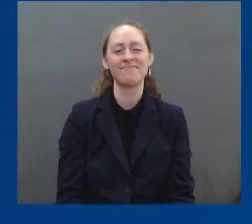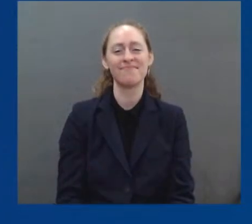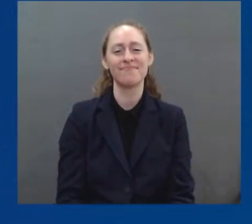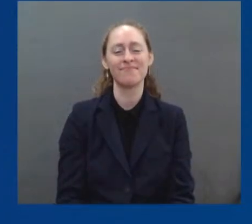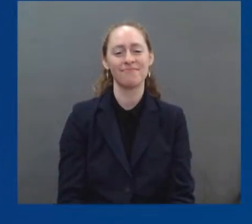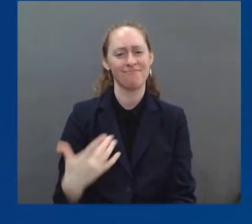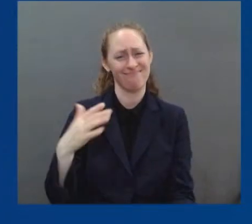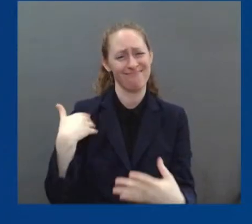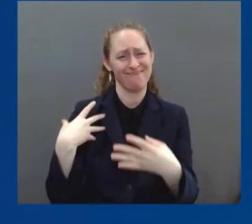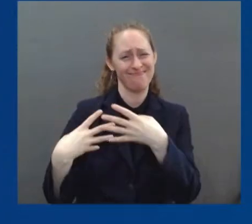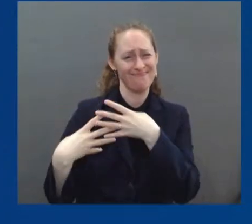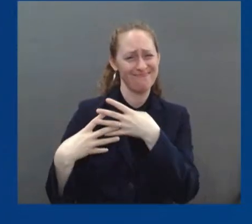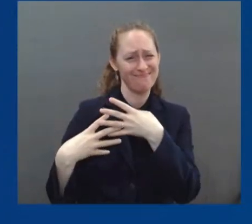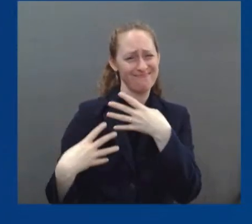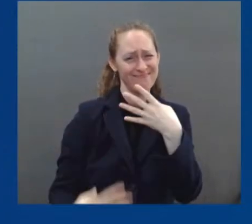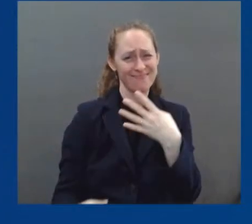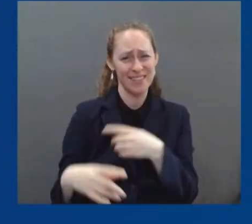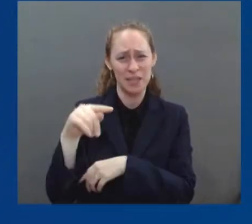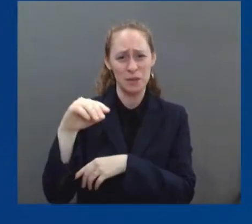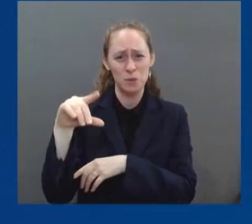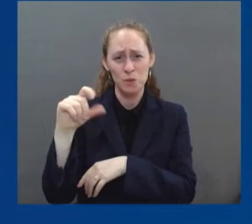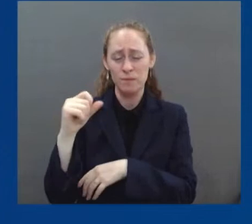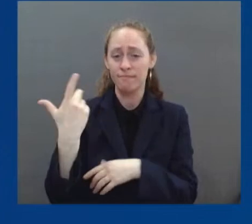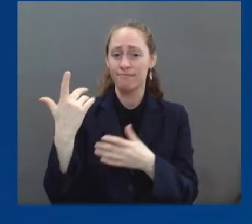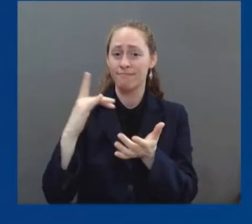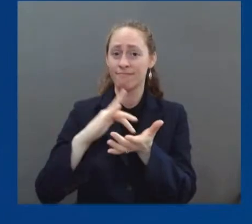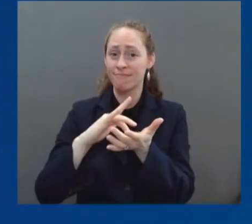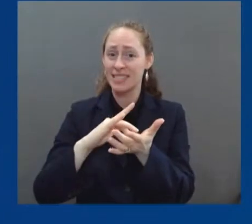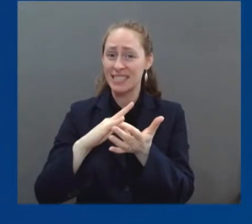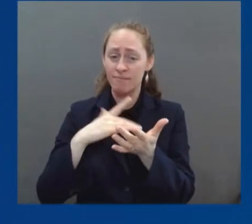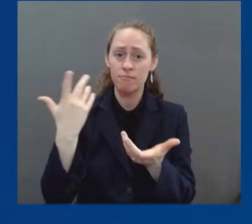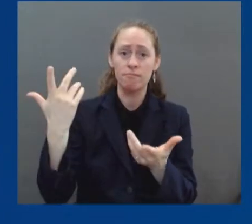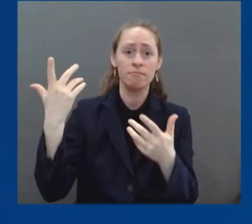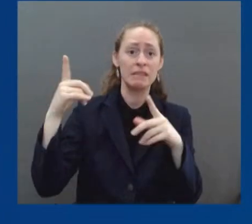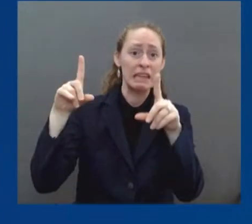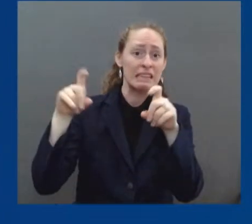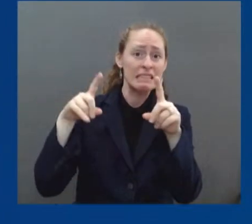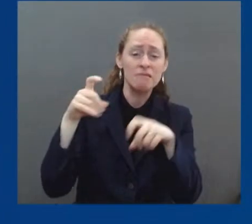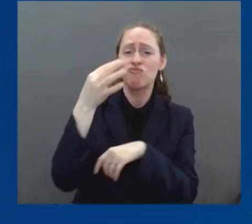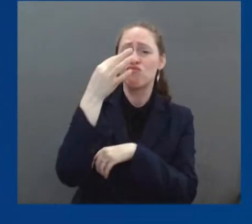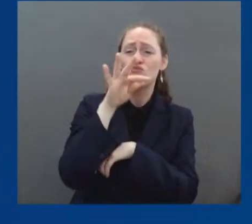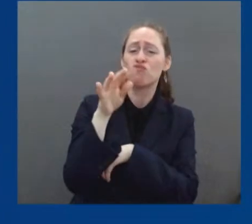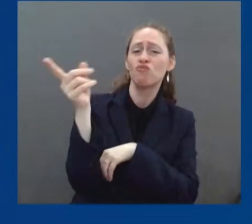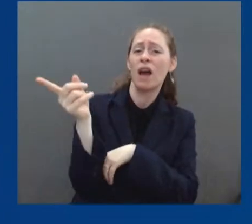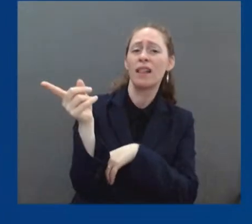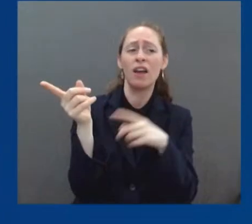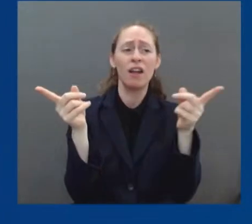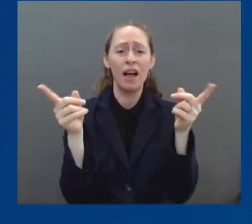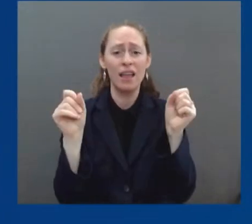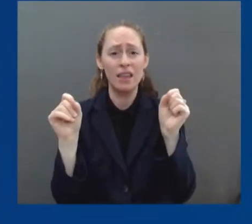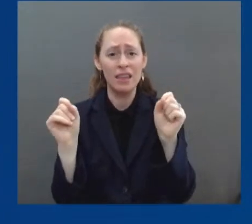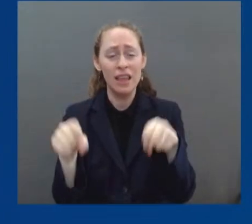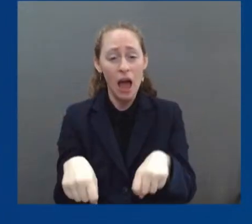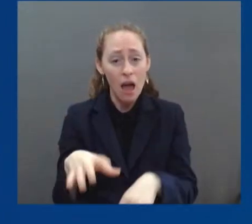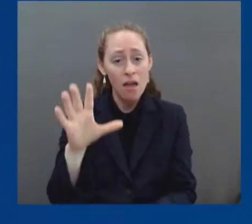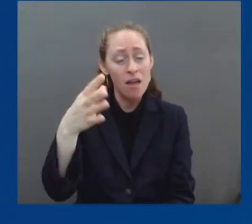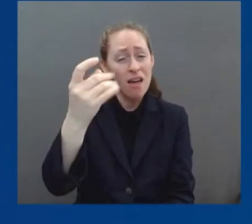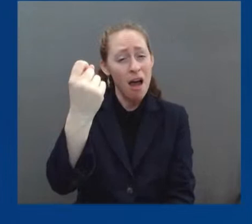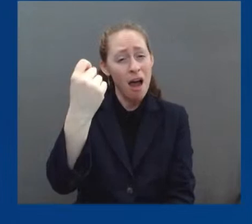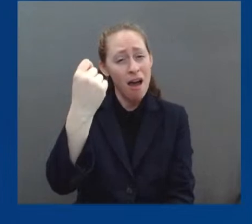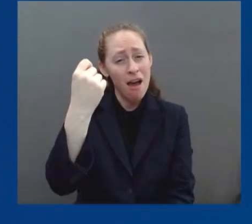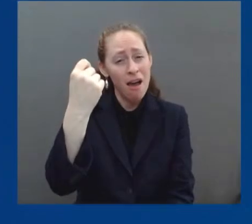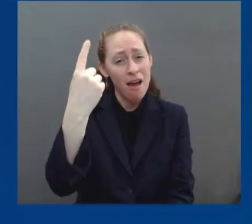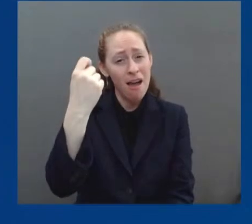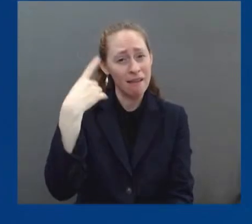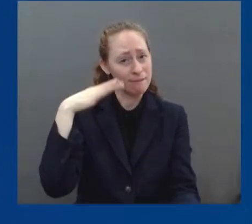tests. But as we've made clear for months, there's more work to do. The country urgently